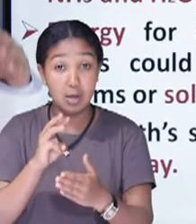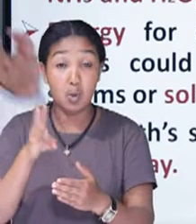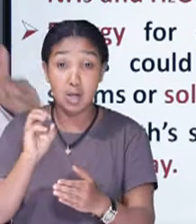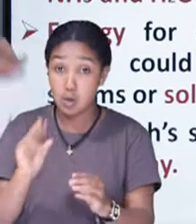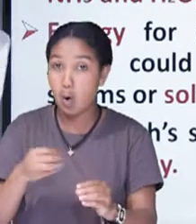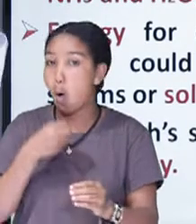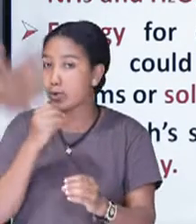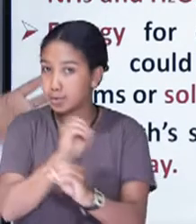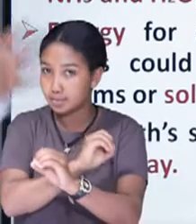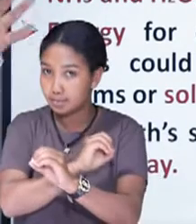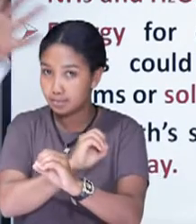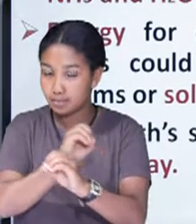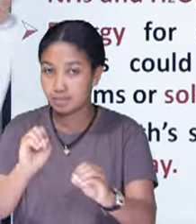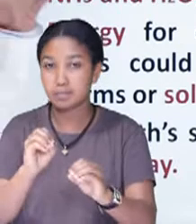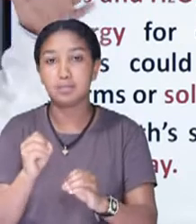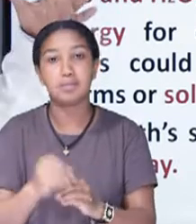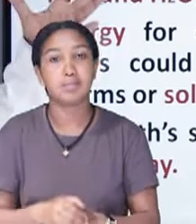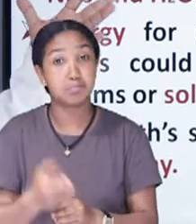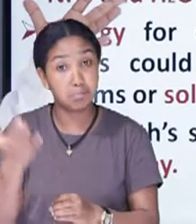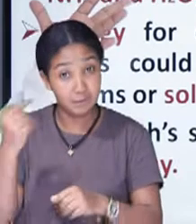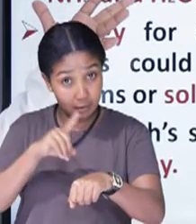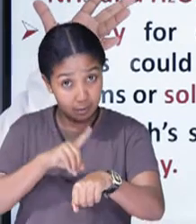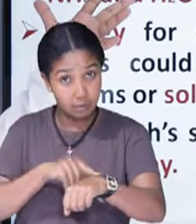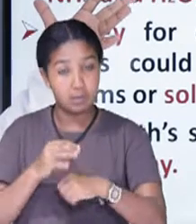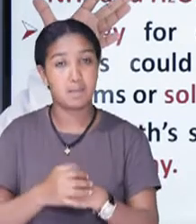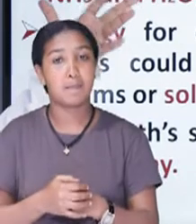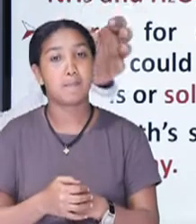was no free oxygen in the atmosphere,